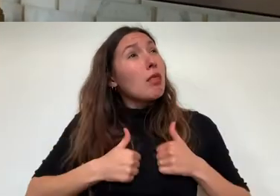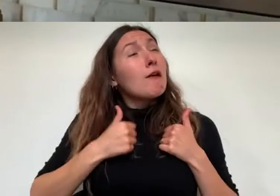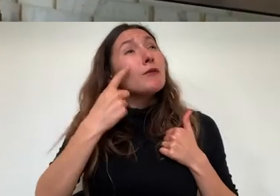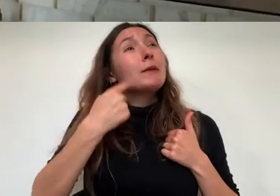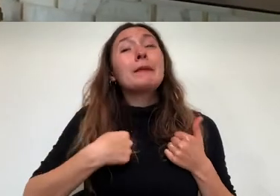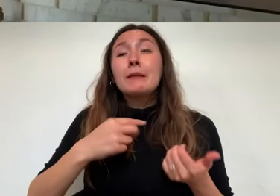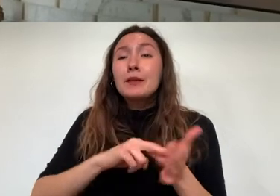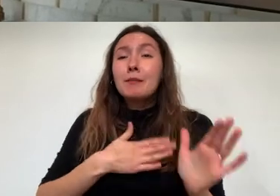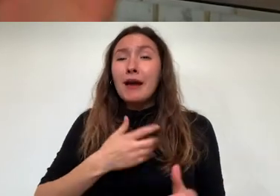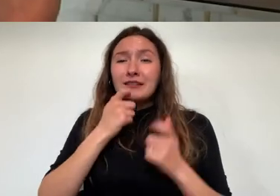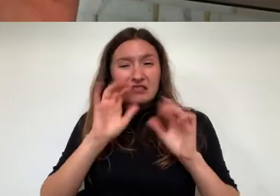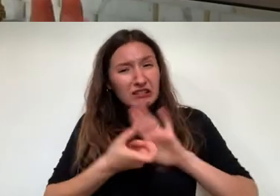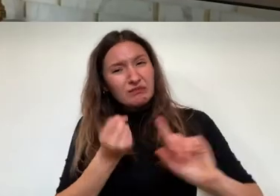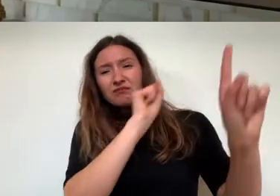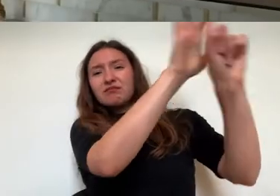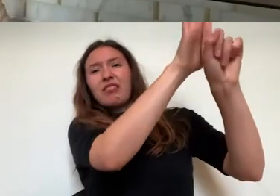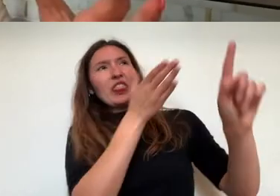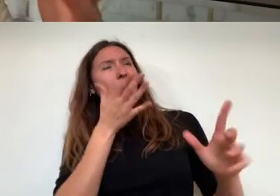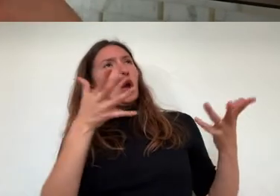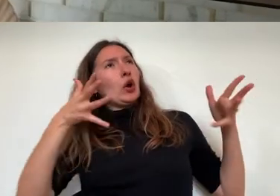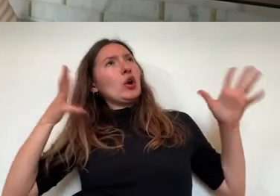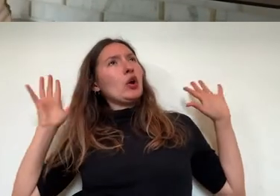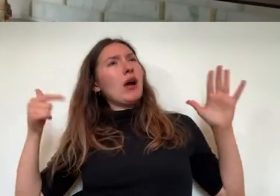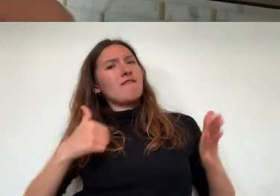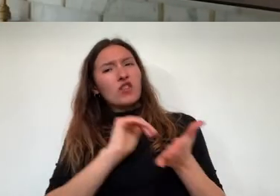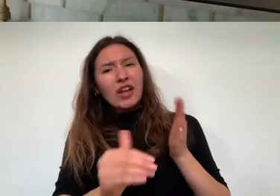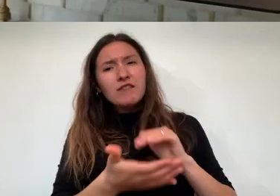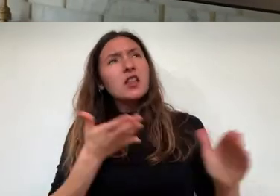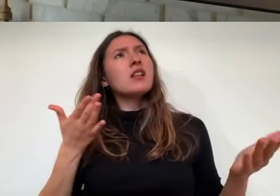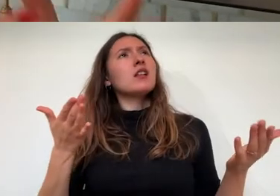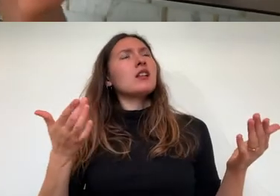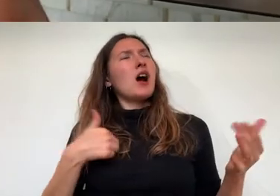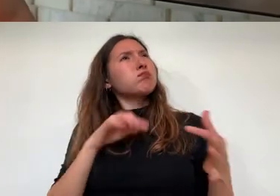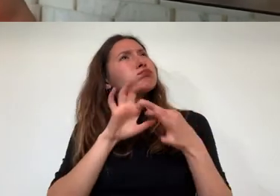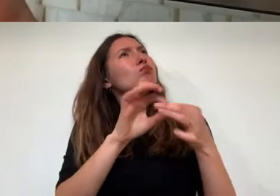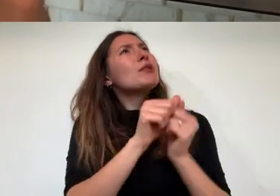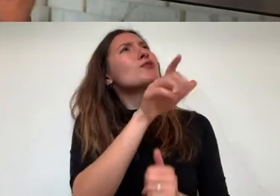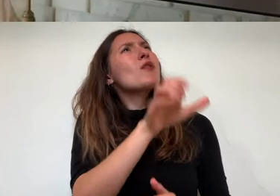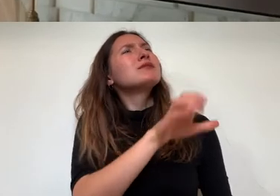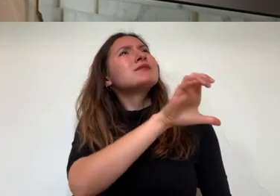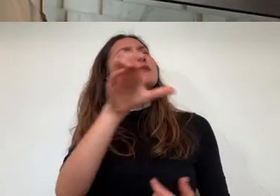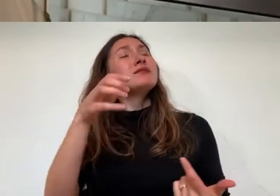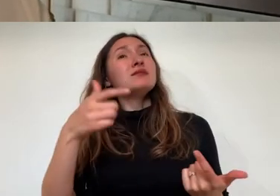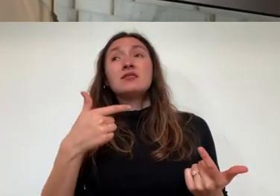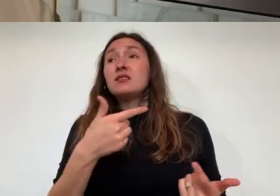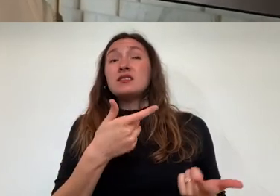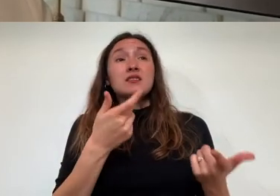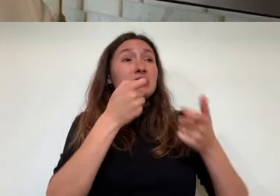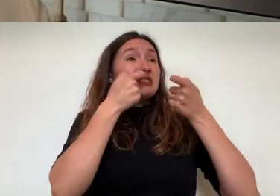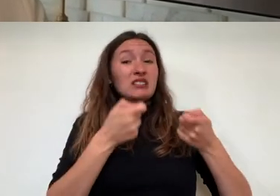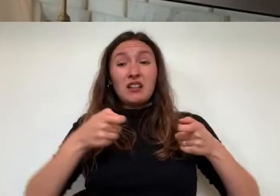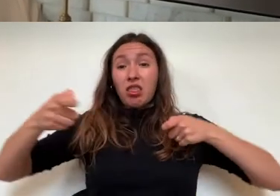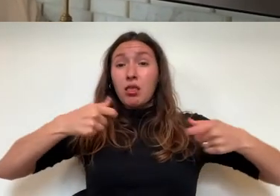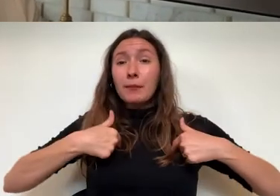sin is nailed to the cross and that I am forgiven and that I now identify with the cross and I am no longer a slave to